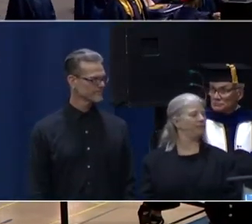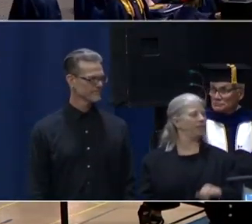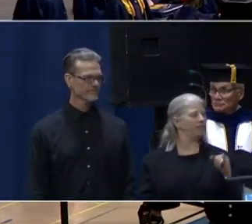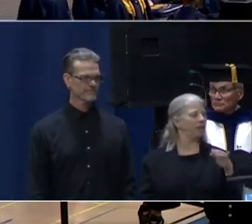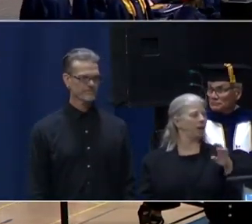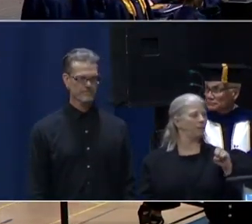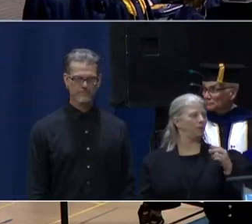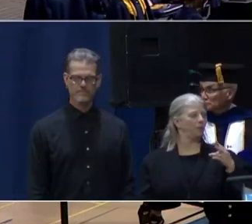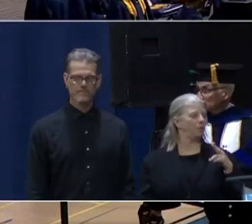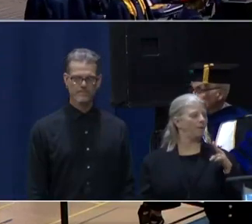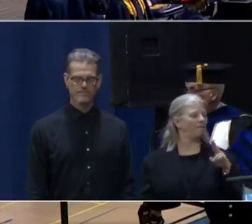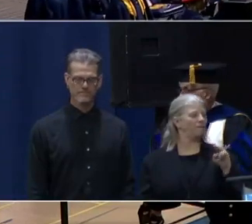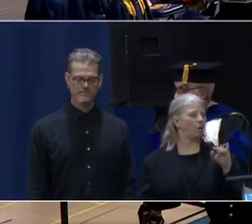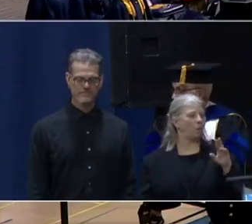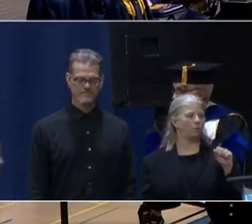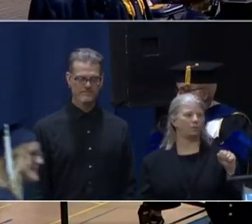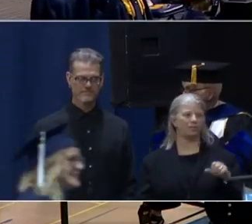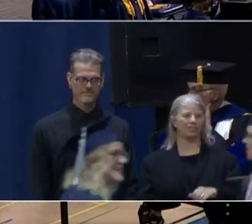Jamie Ingalls.